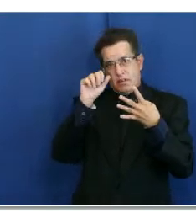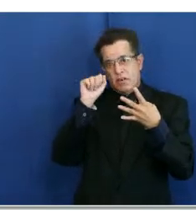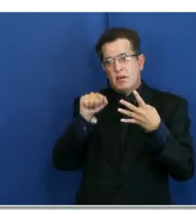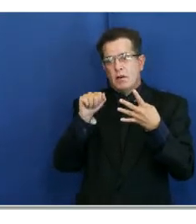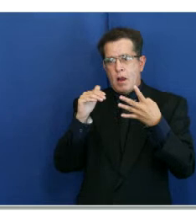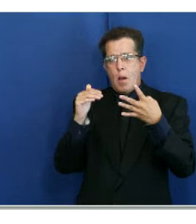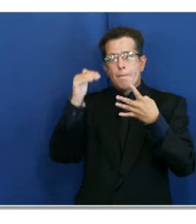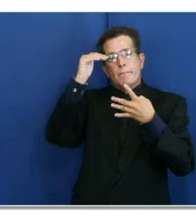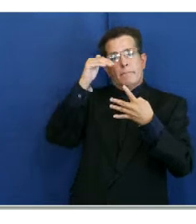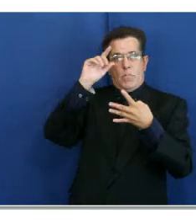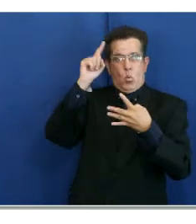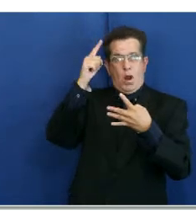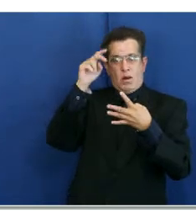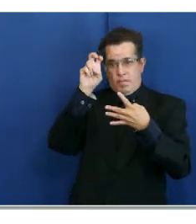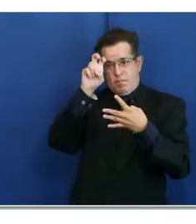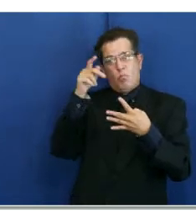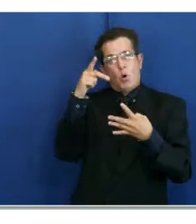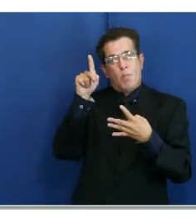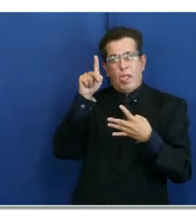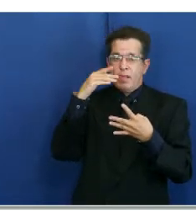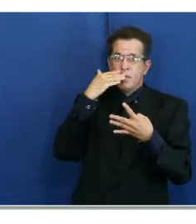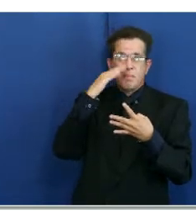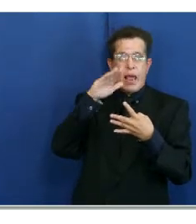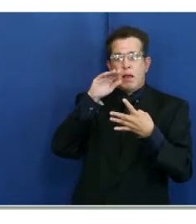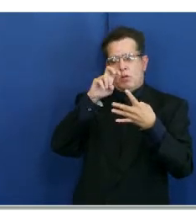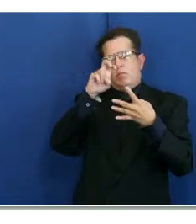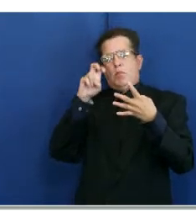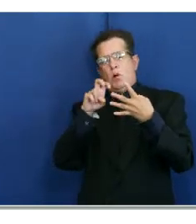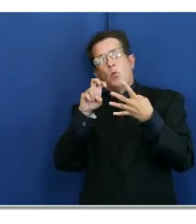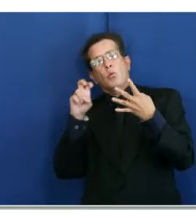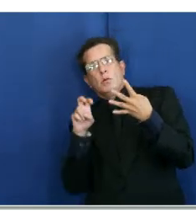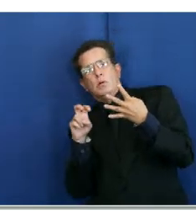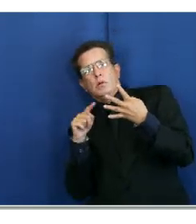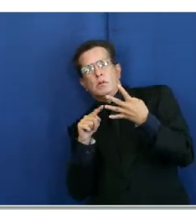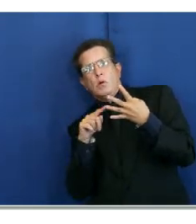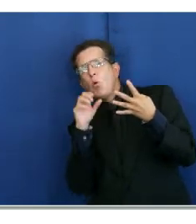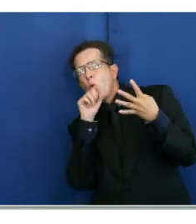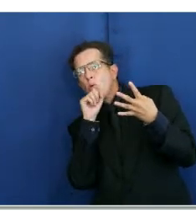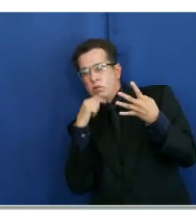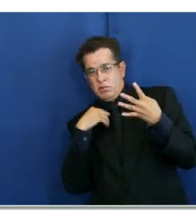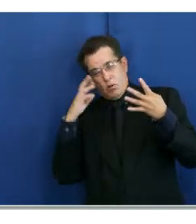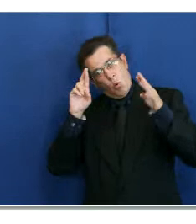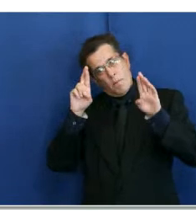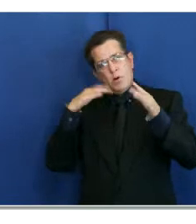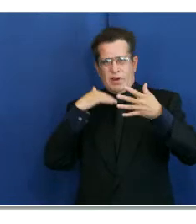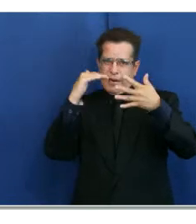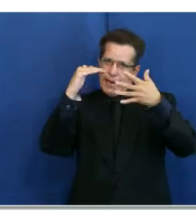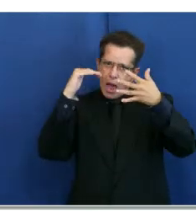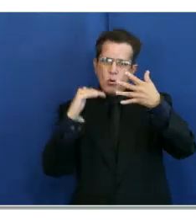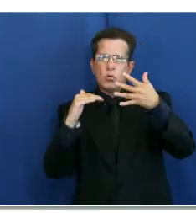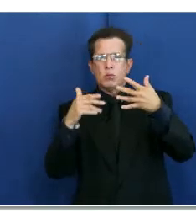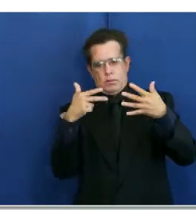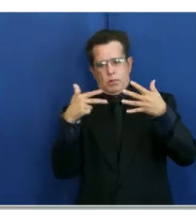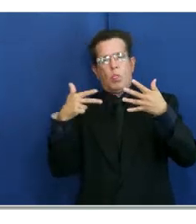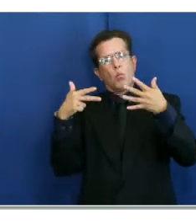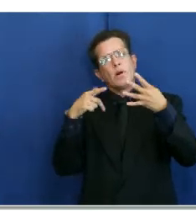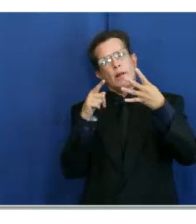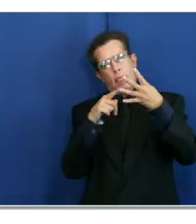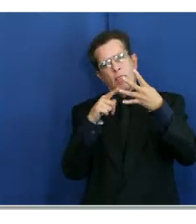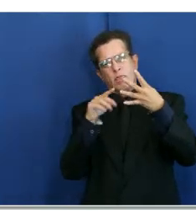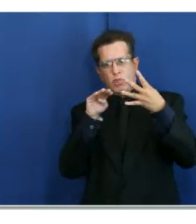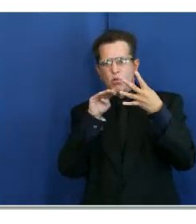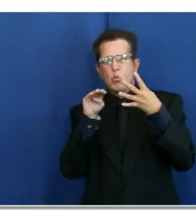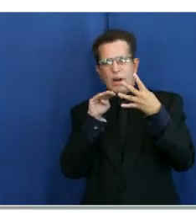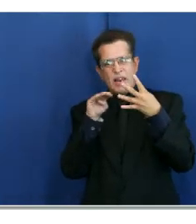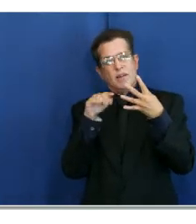the purple tier 1 or down to the orange tier 3, and we want to move down to the orange tier 3. Counties